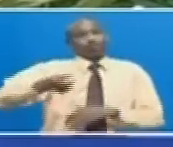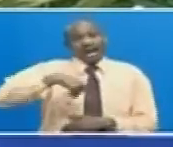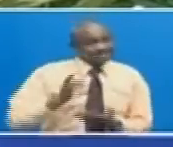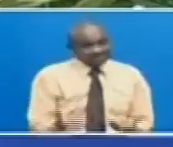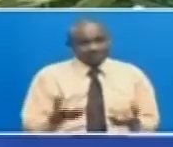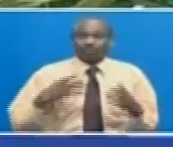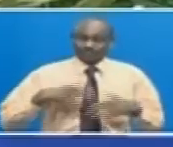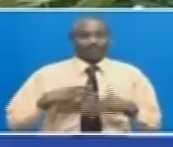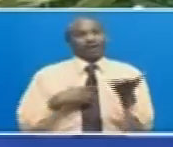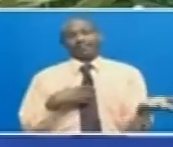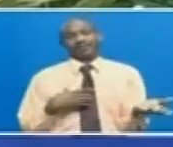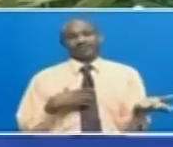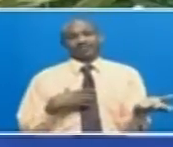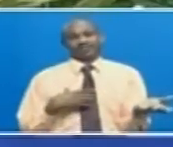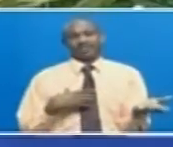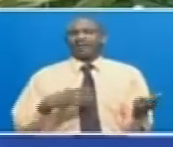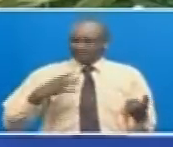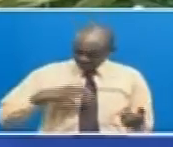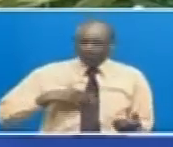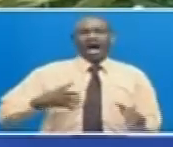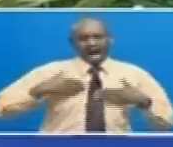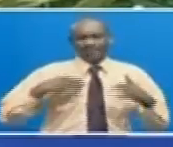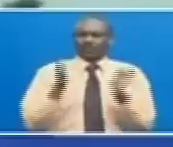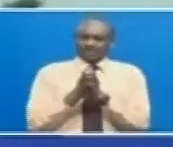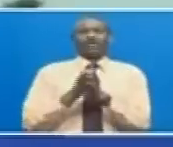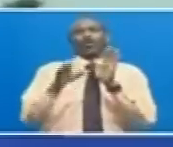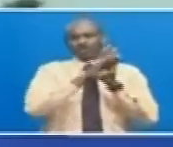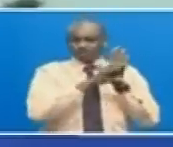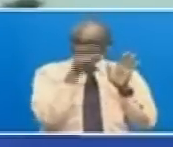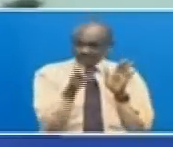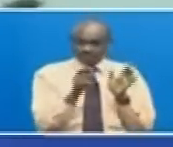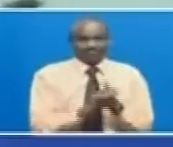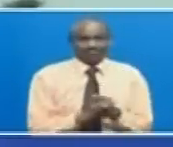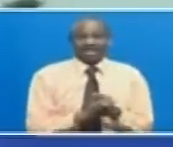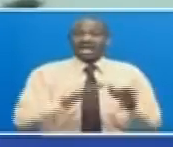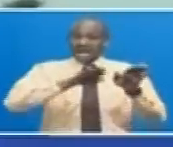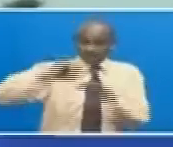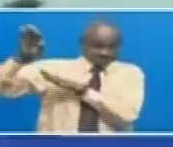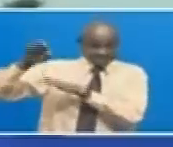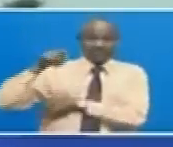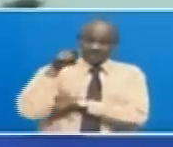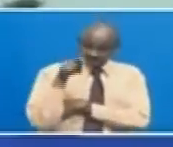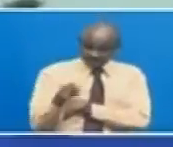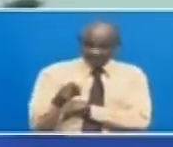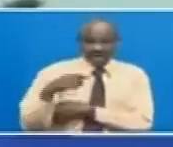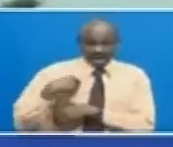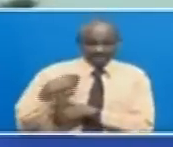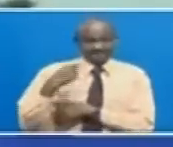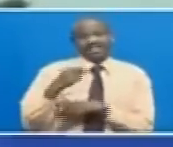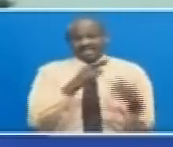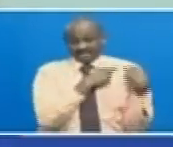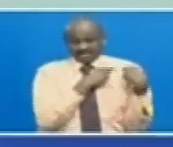to the wananchi. Wanjiku is happy about the constitution. The county assembly has negated its